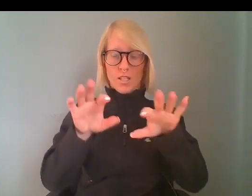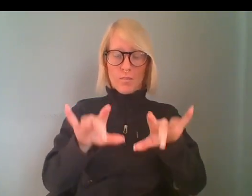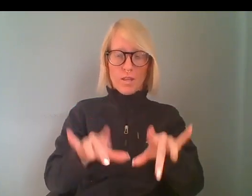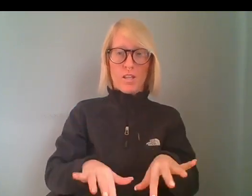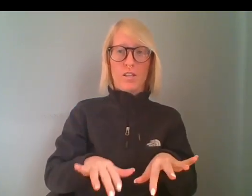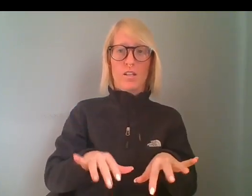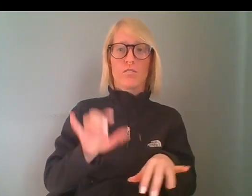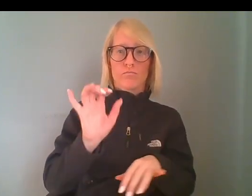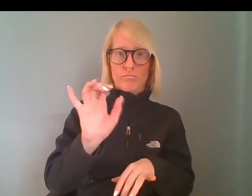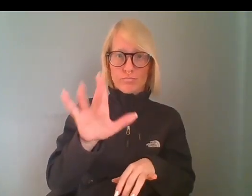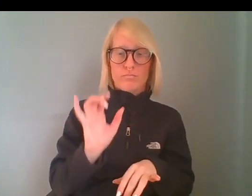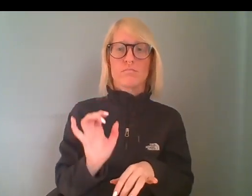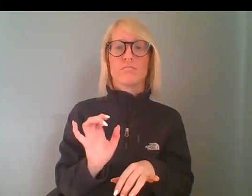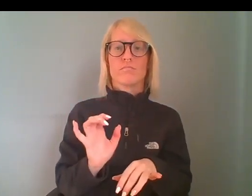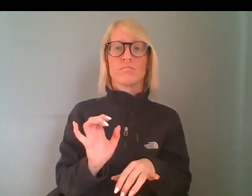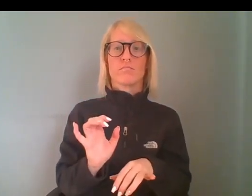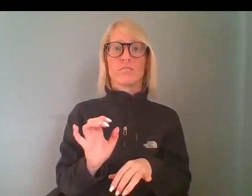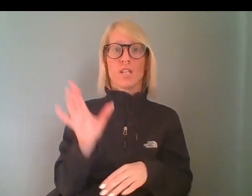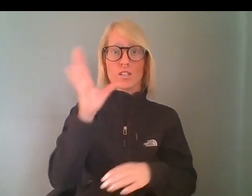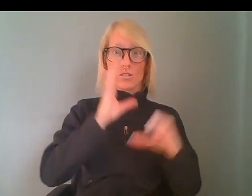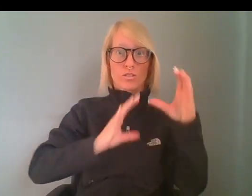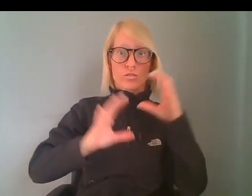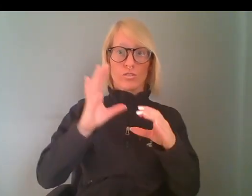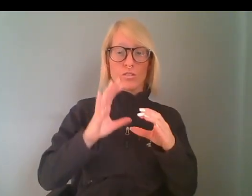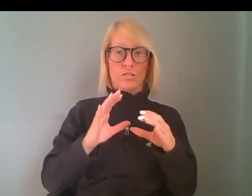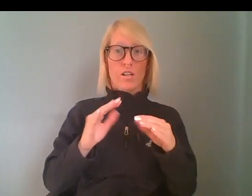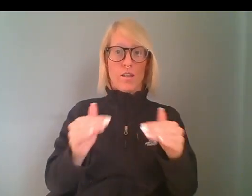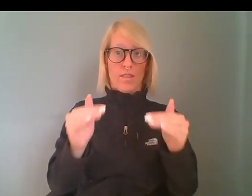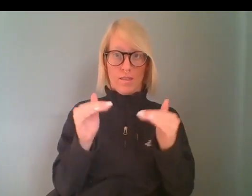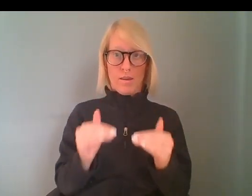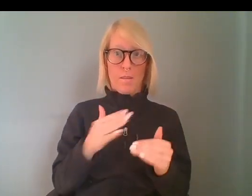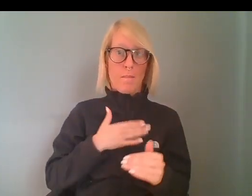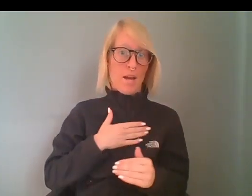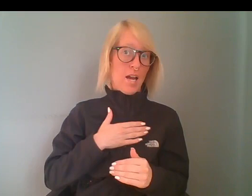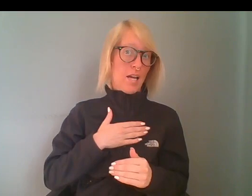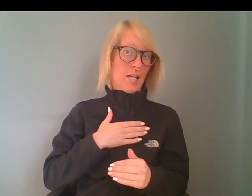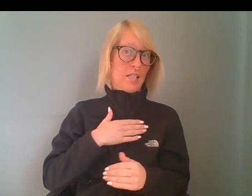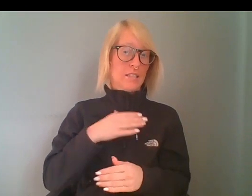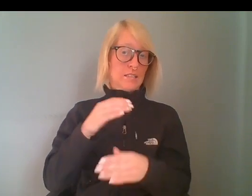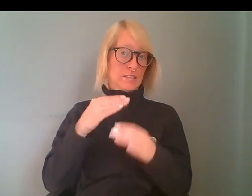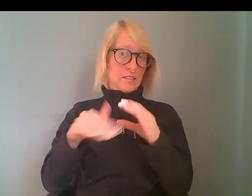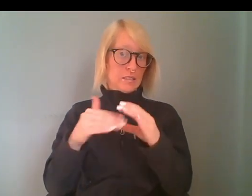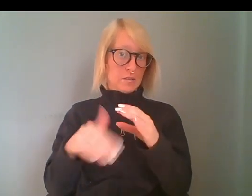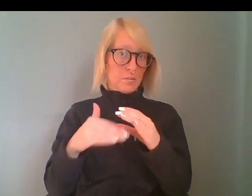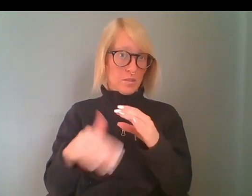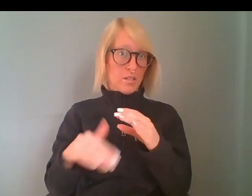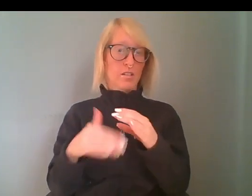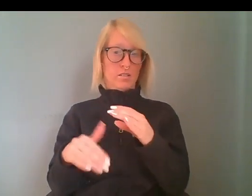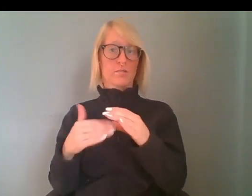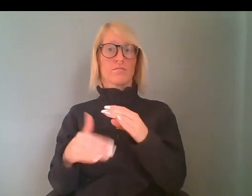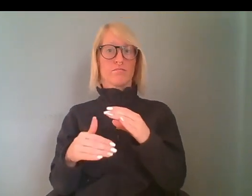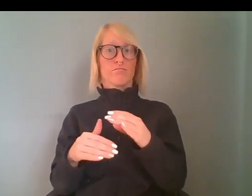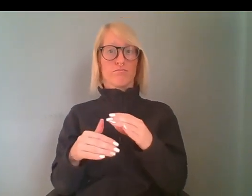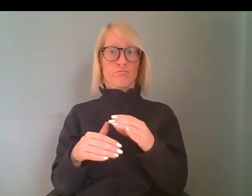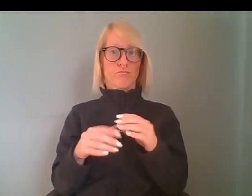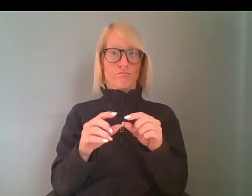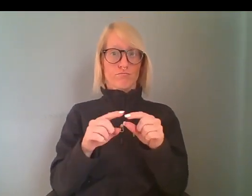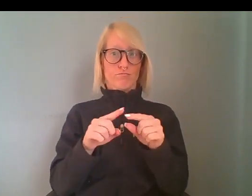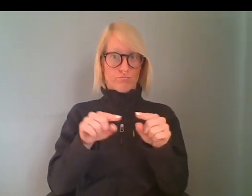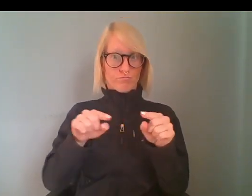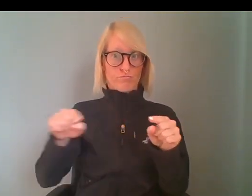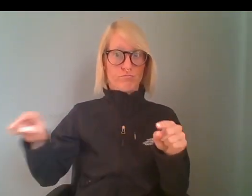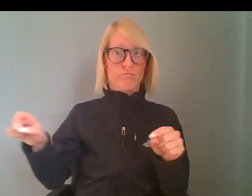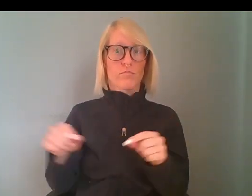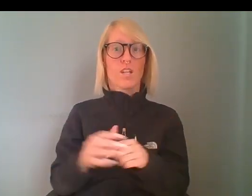Community Foundation, and then I put in my email address, and I get a daily email of when Coastal Community Foundation is talked about